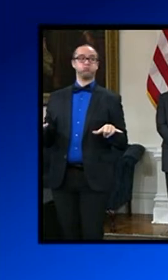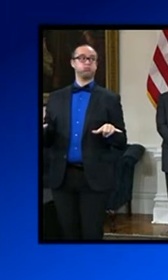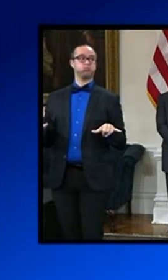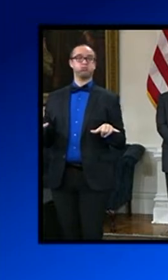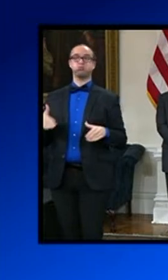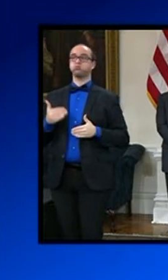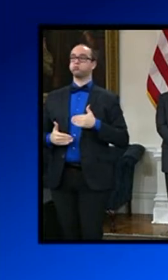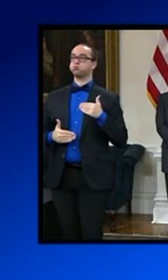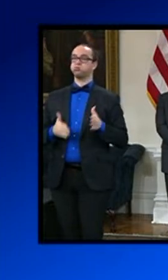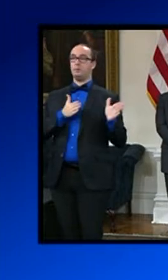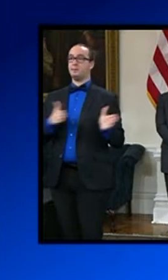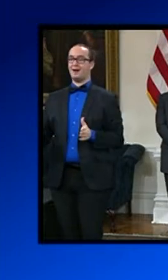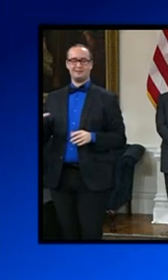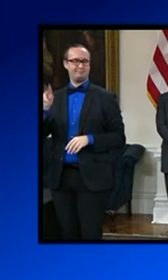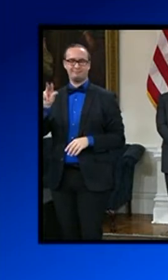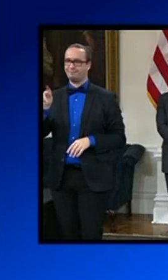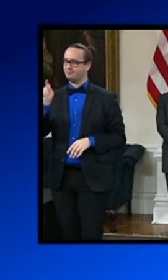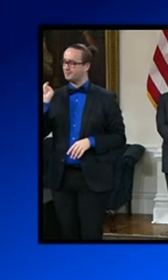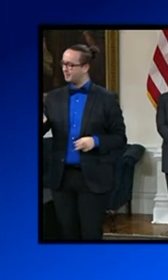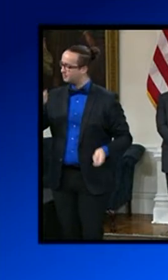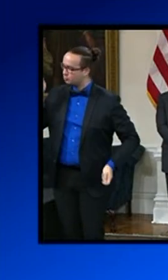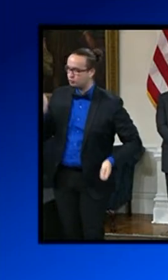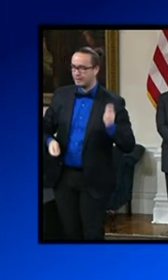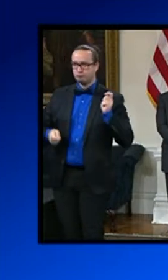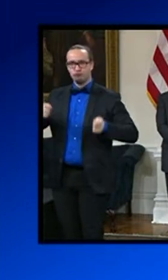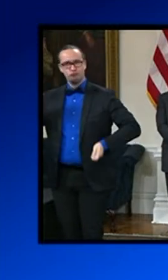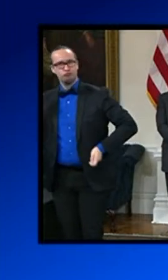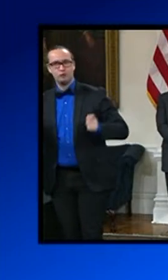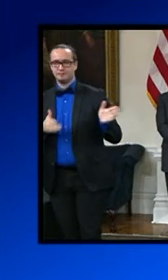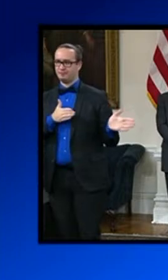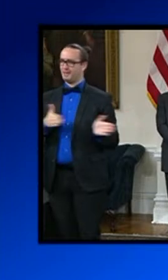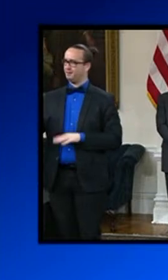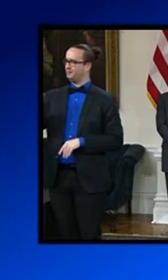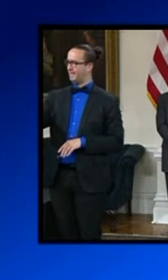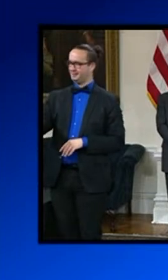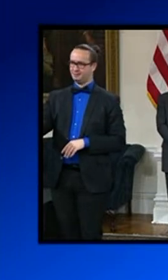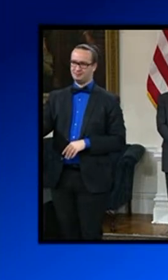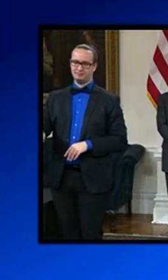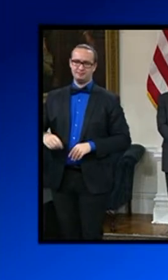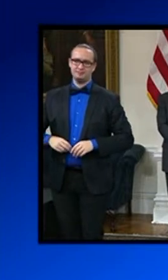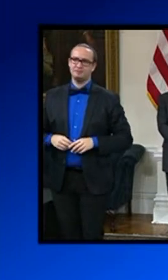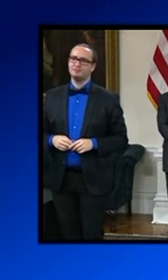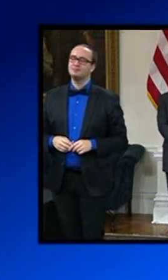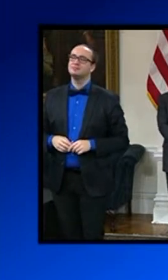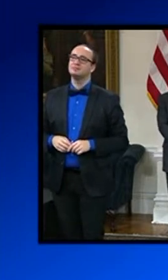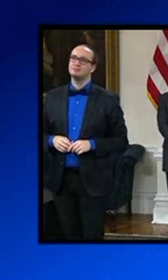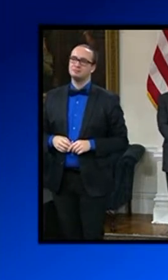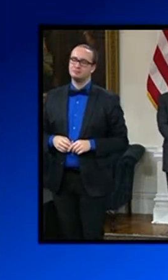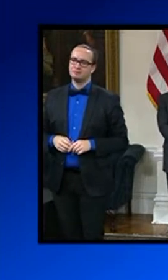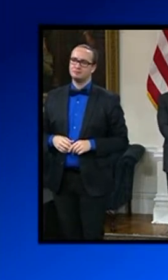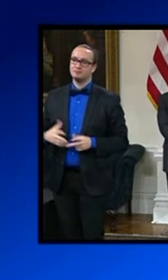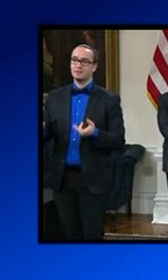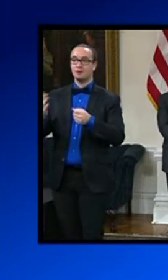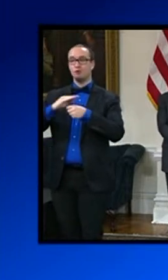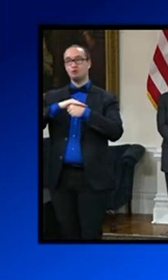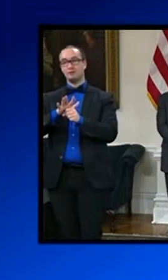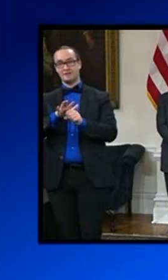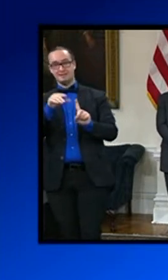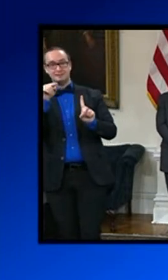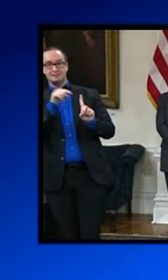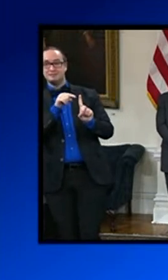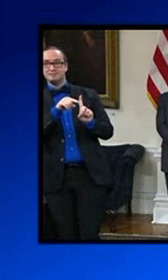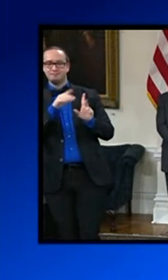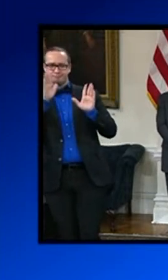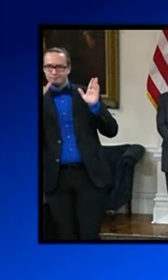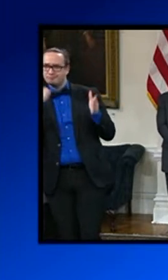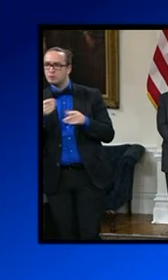COVID cases. It adds vaccine data based on gender, race, ethnicity, zip code, census tract data, and the type